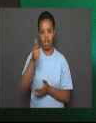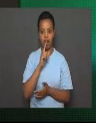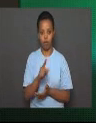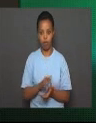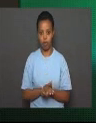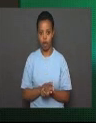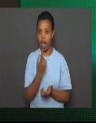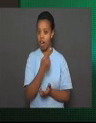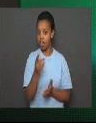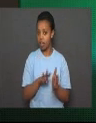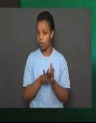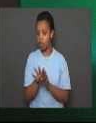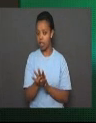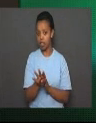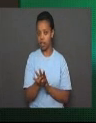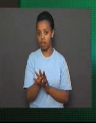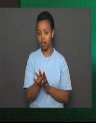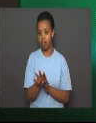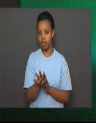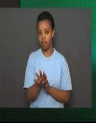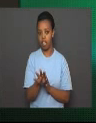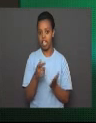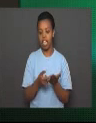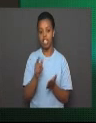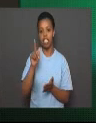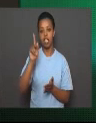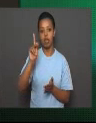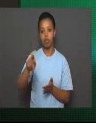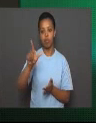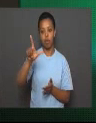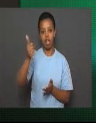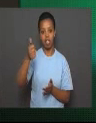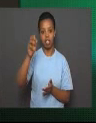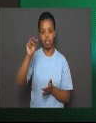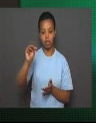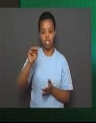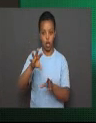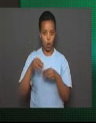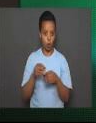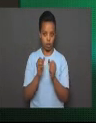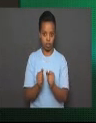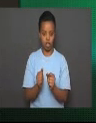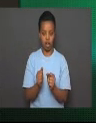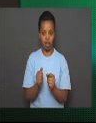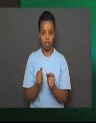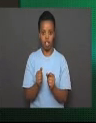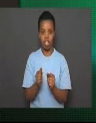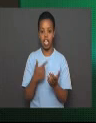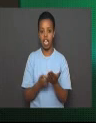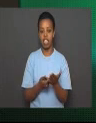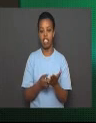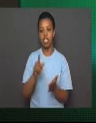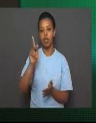Some bacteria will take up the plasmids. The bacteria that have taken up